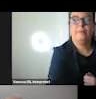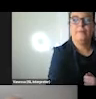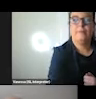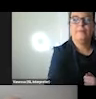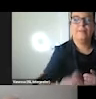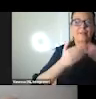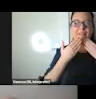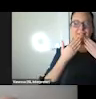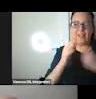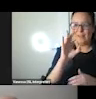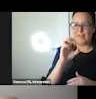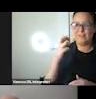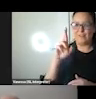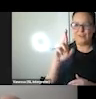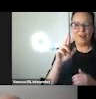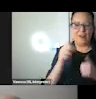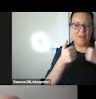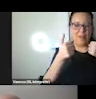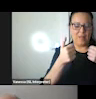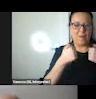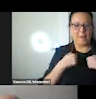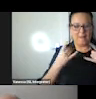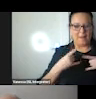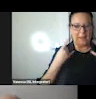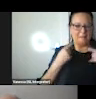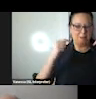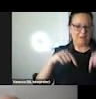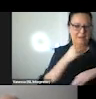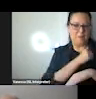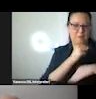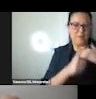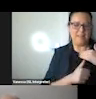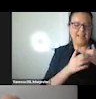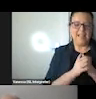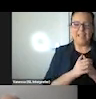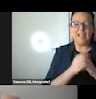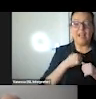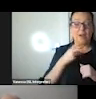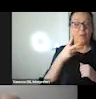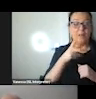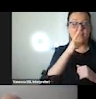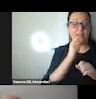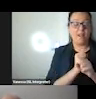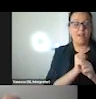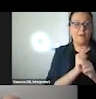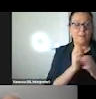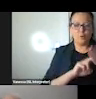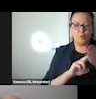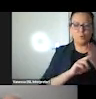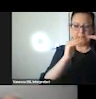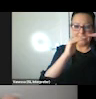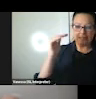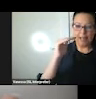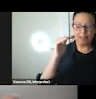Thank you, Ger. Hello, everybody. I'm delighted to be here with you today. I'm going to be talking about using these standards in